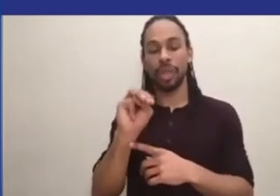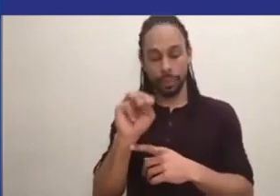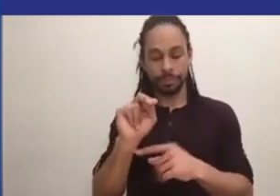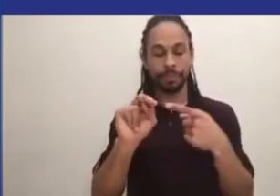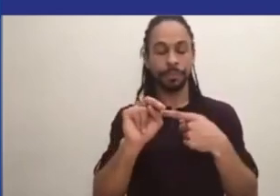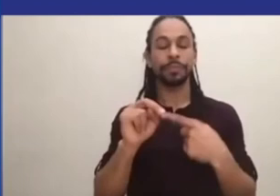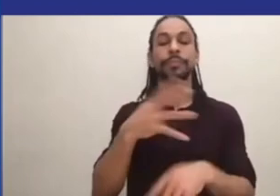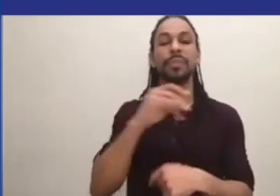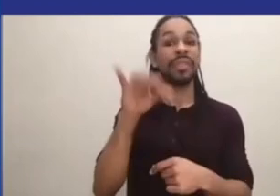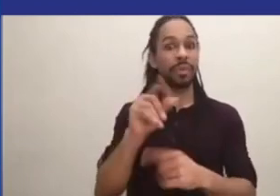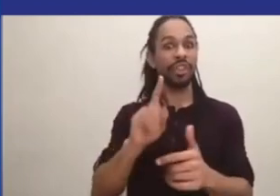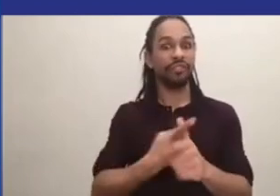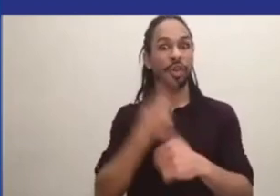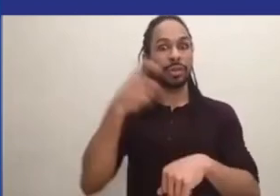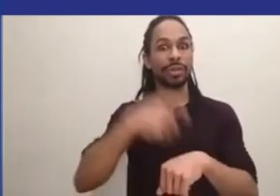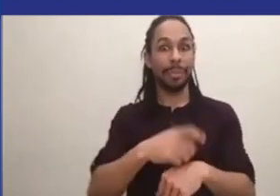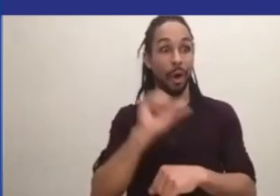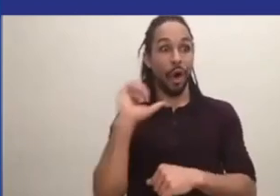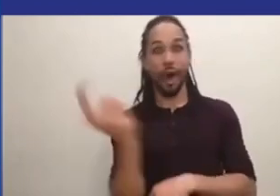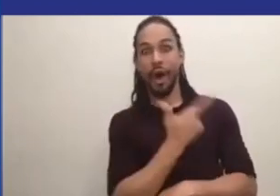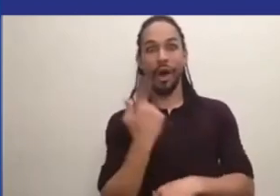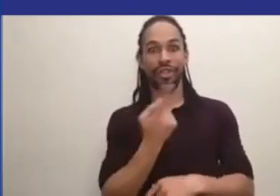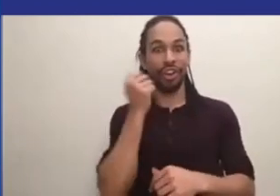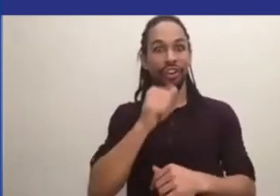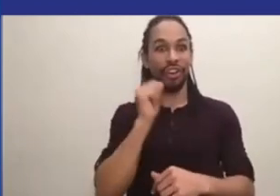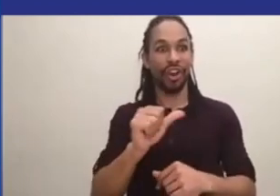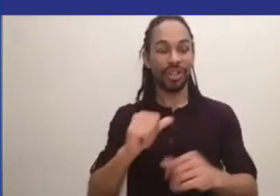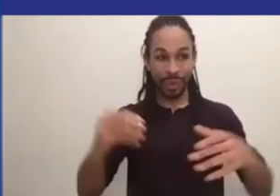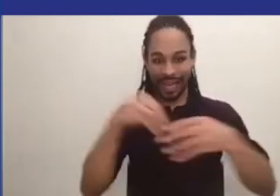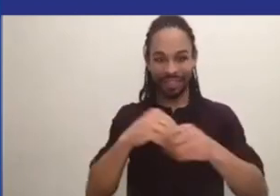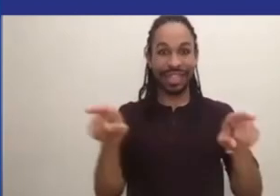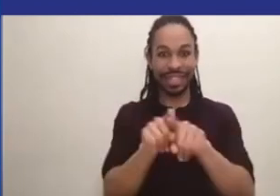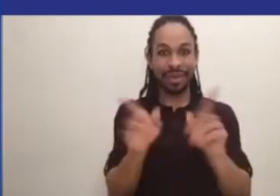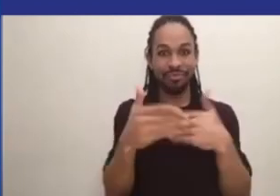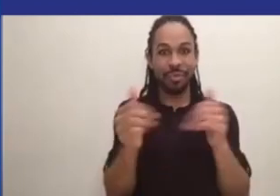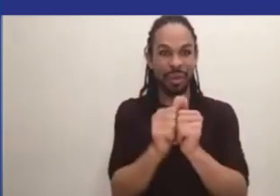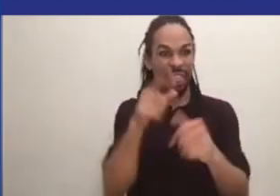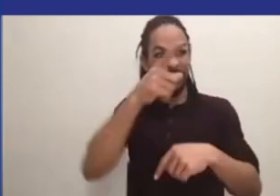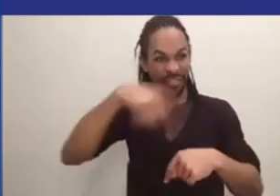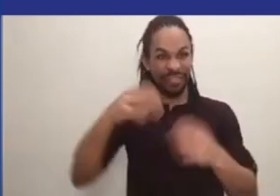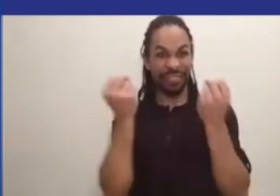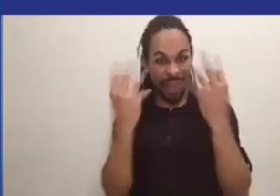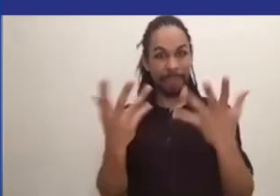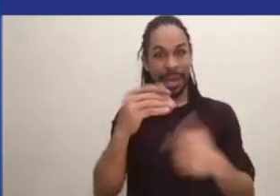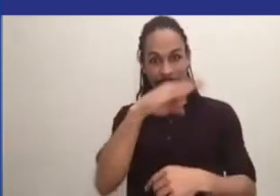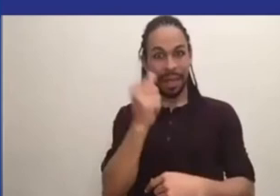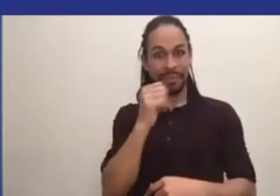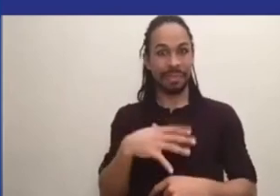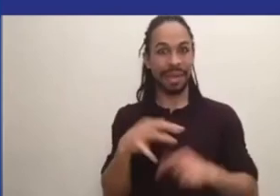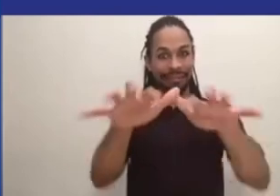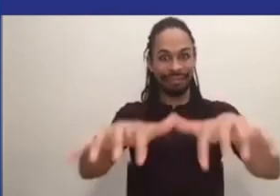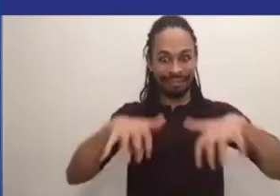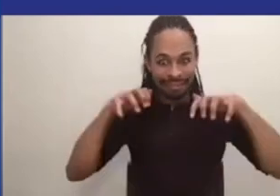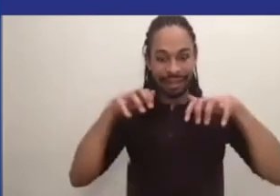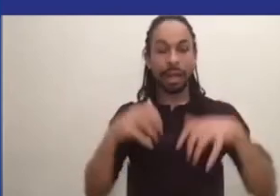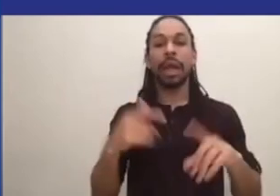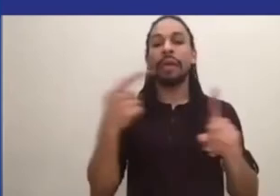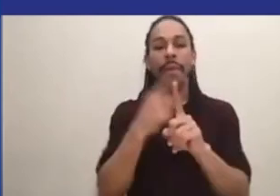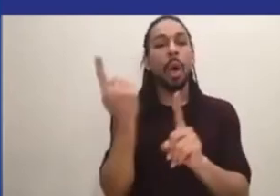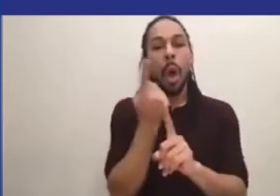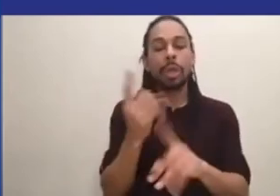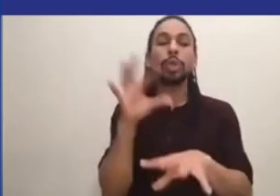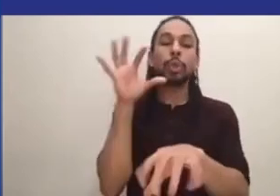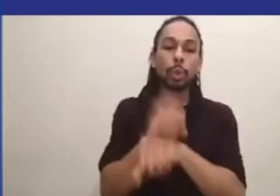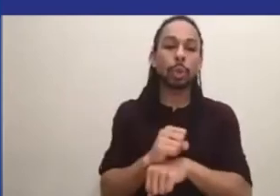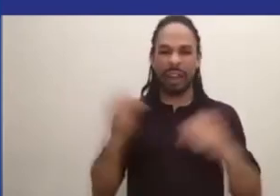with that many Black girls, you know? And the conversation was, they were always so used to fighting for a